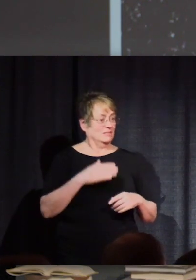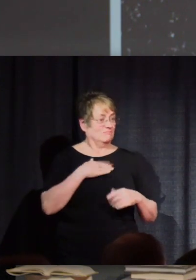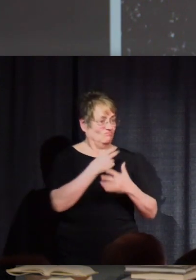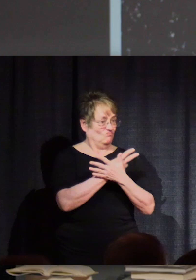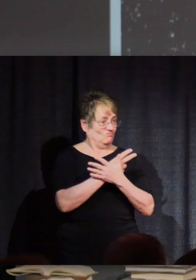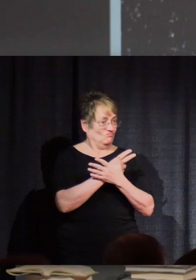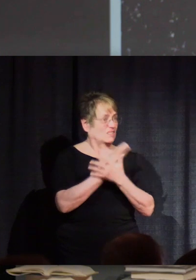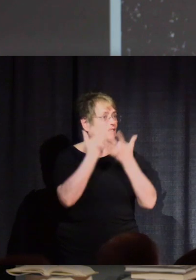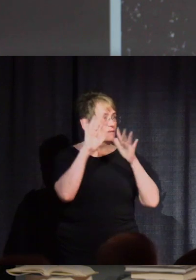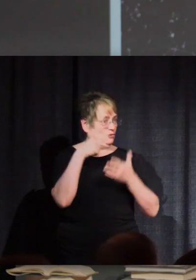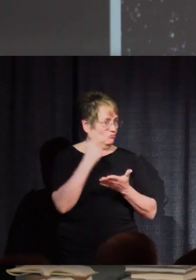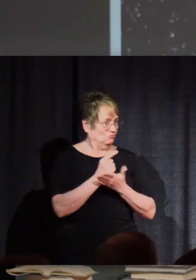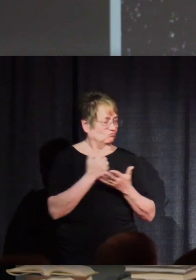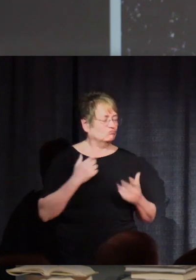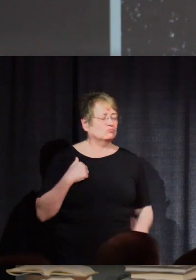master's degree.